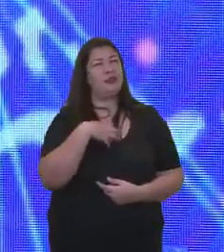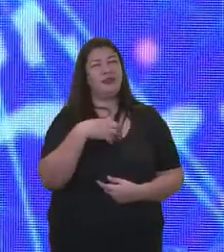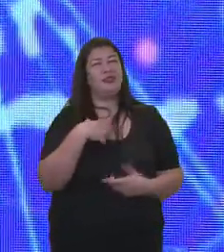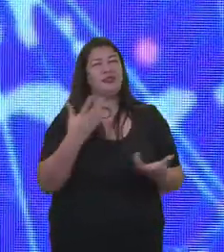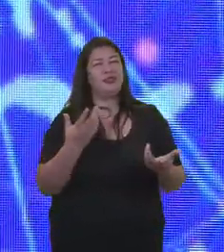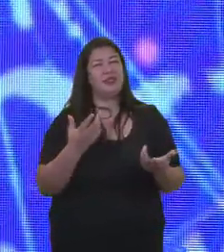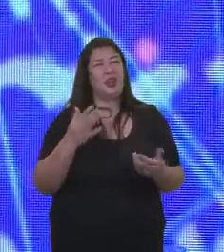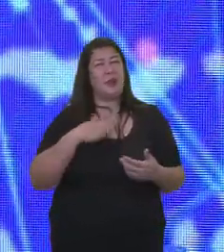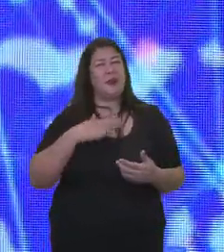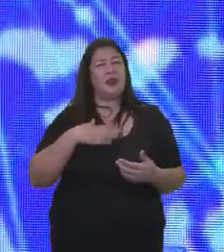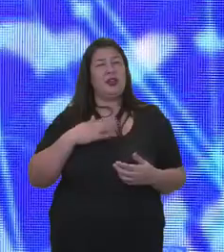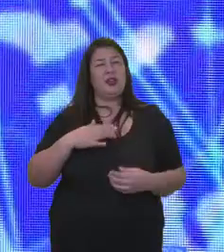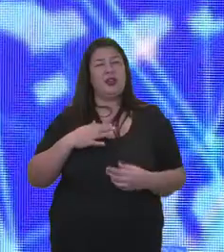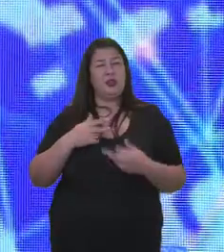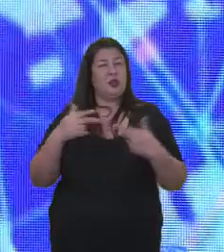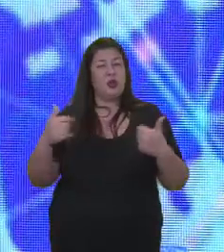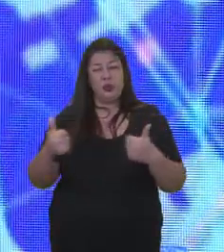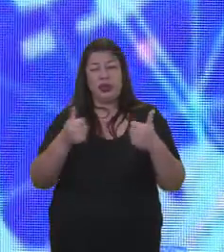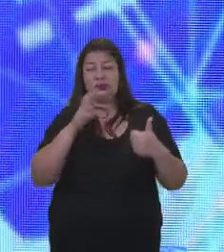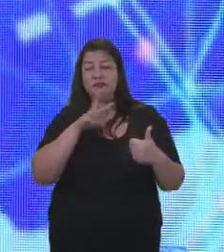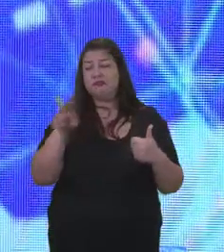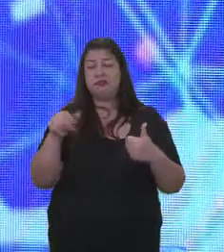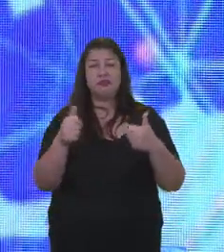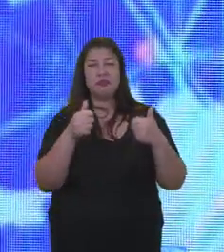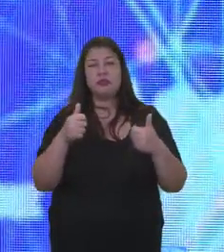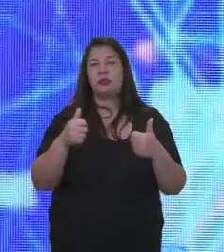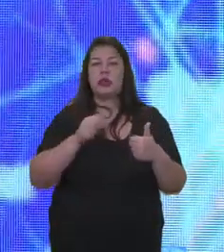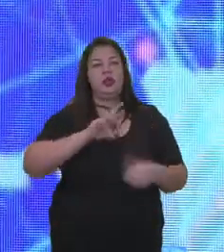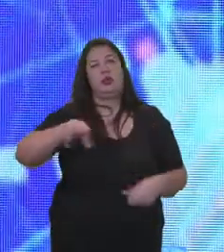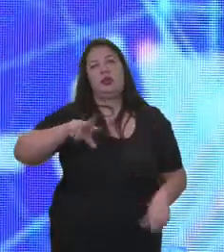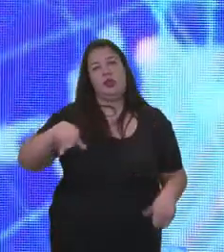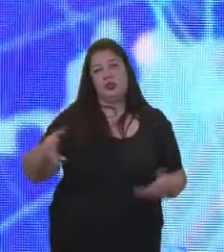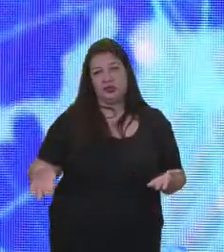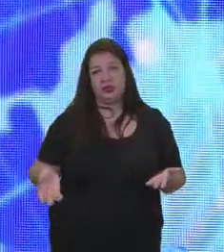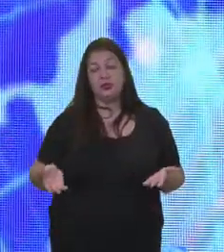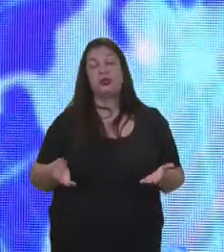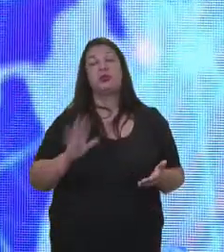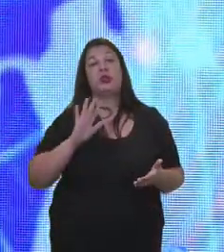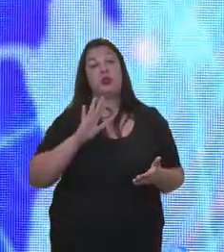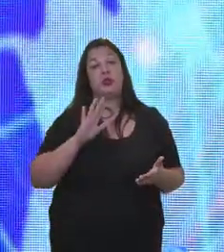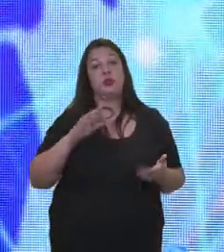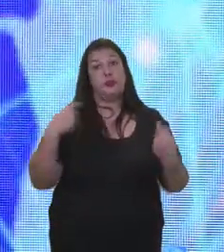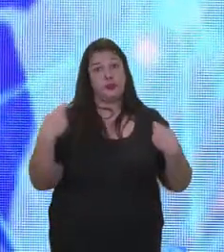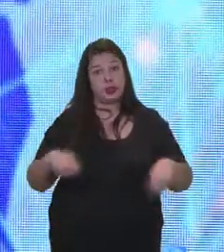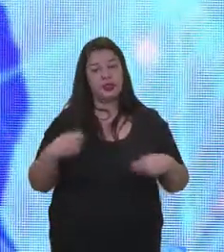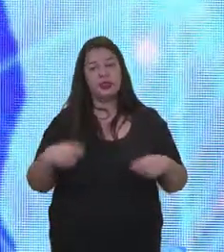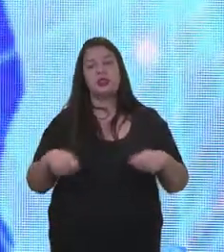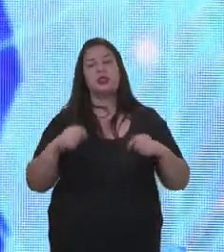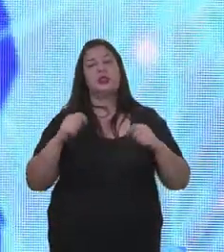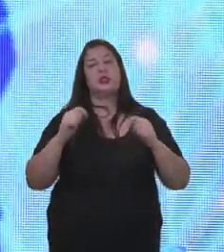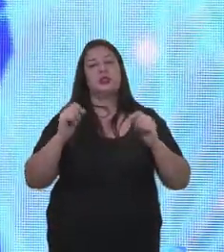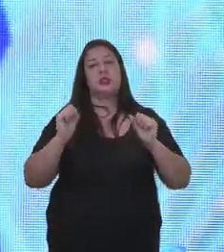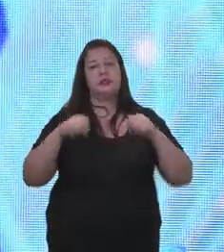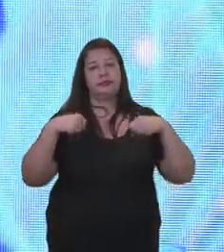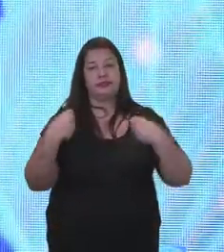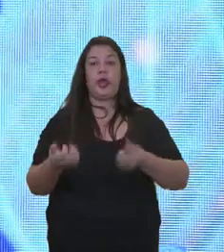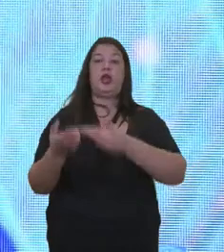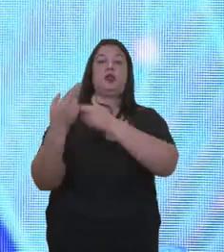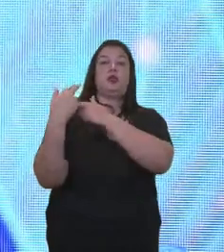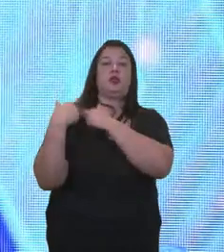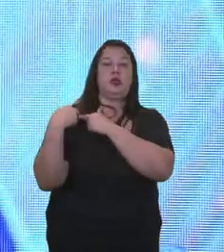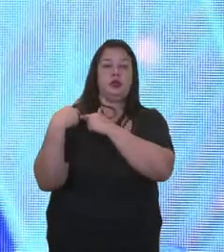people, you have a responsibility only of your bottom line, and this is not real.